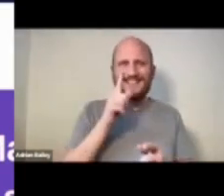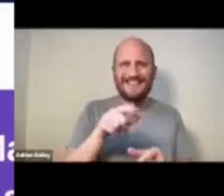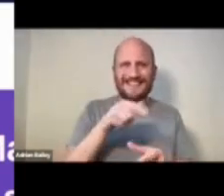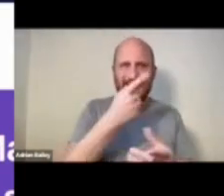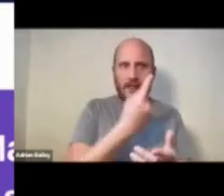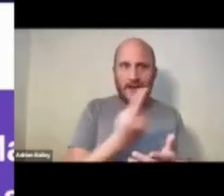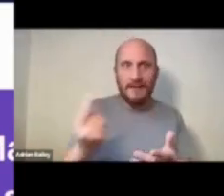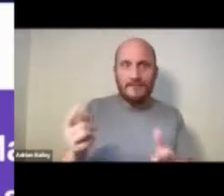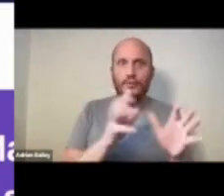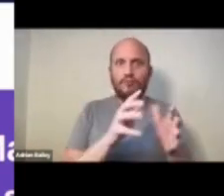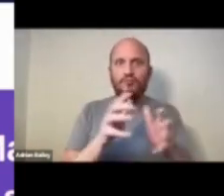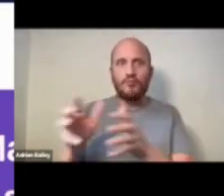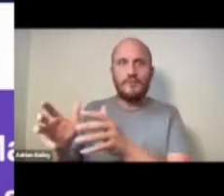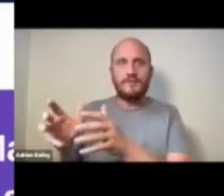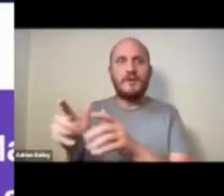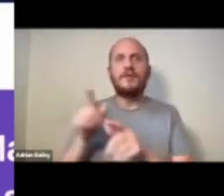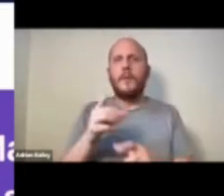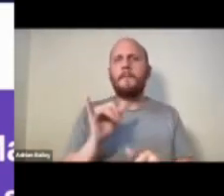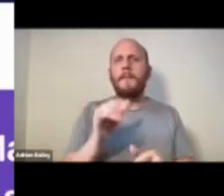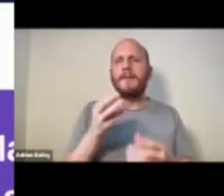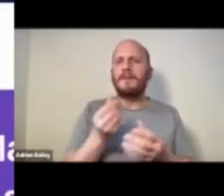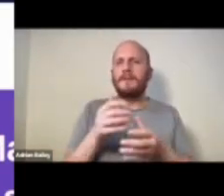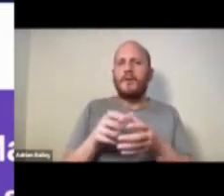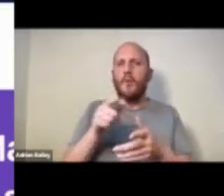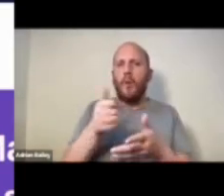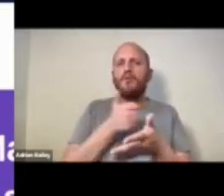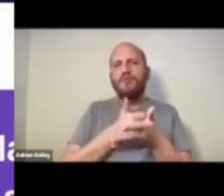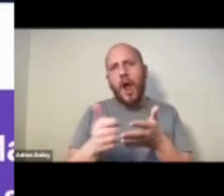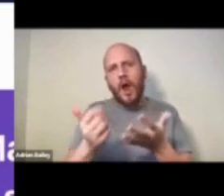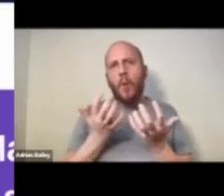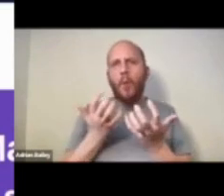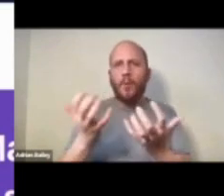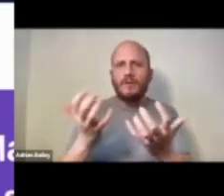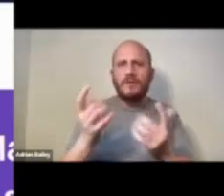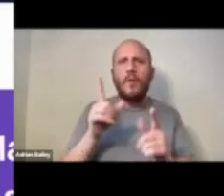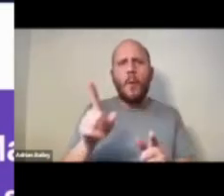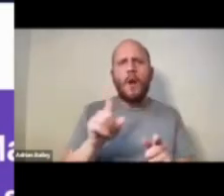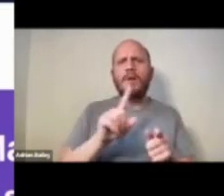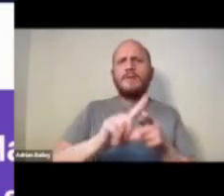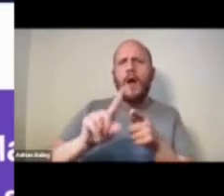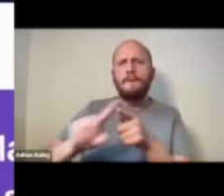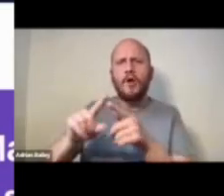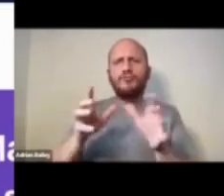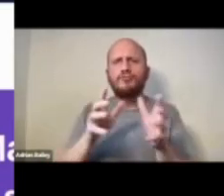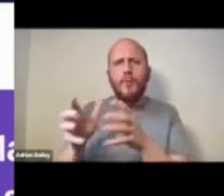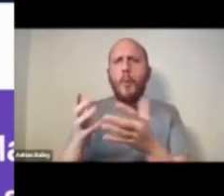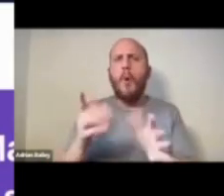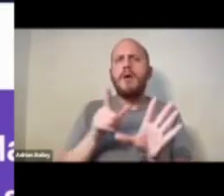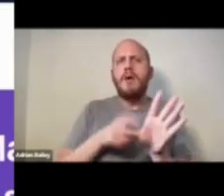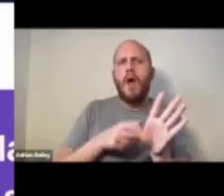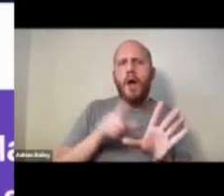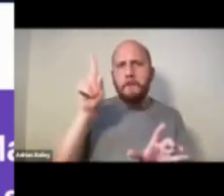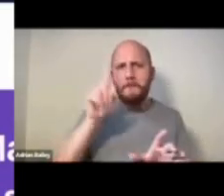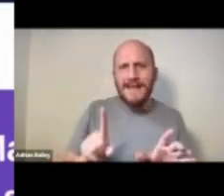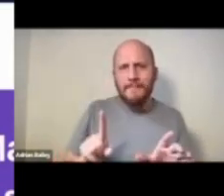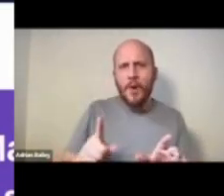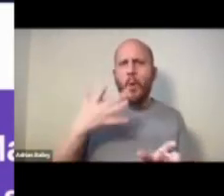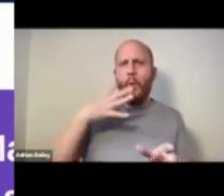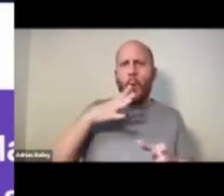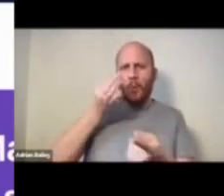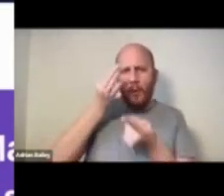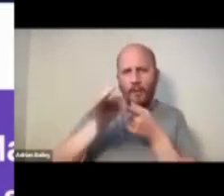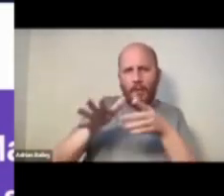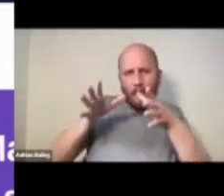are from your regular audience or young people or diverse groups of audiences, and you want to look at their answers